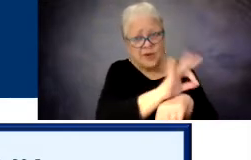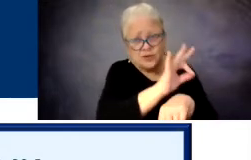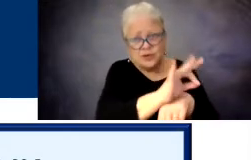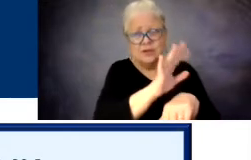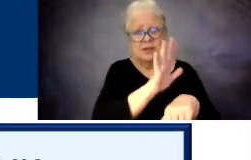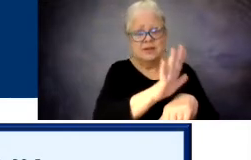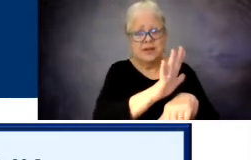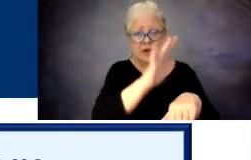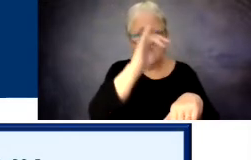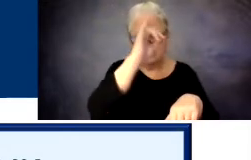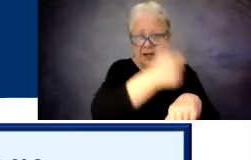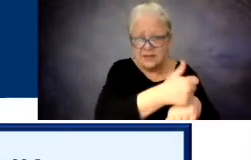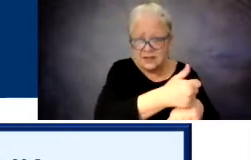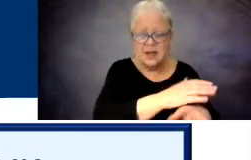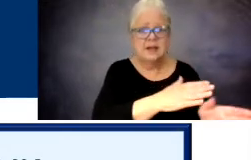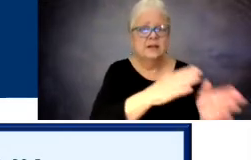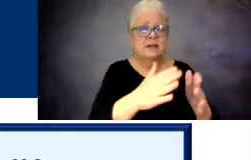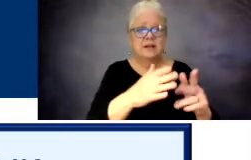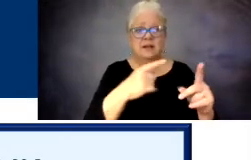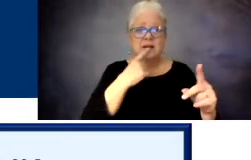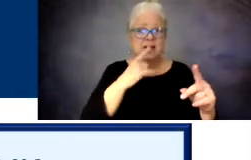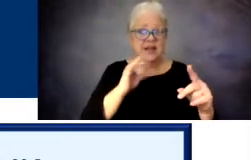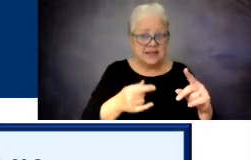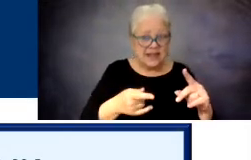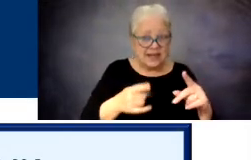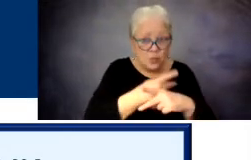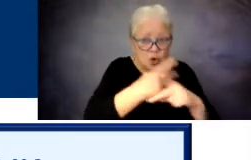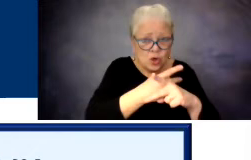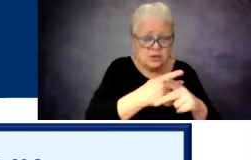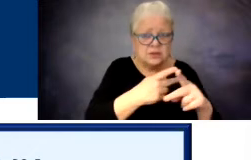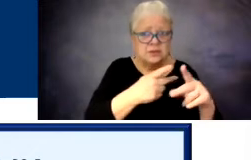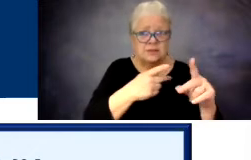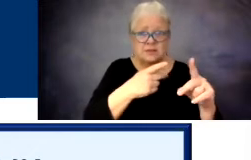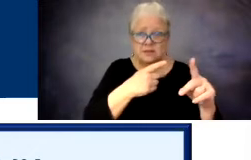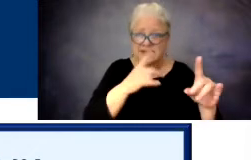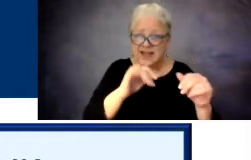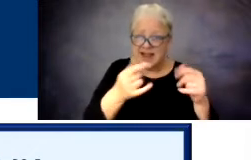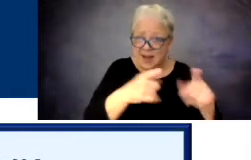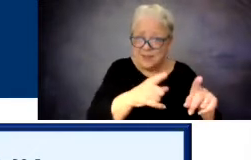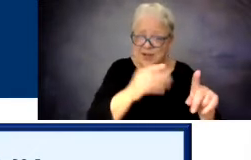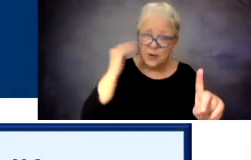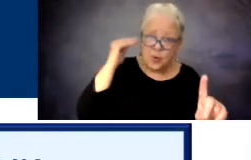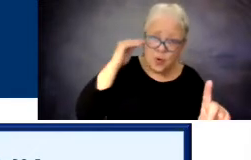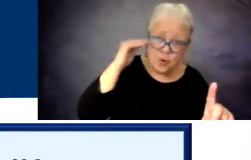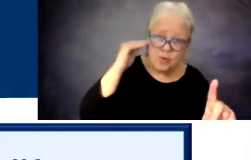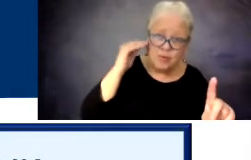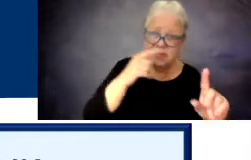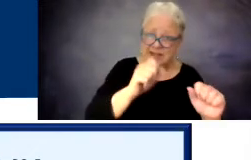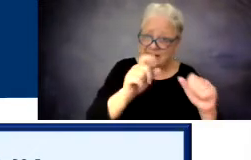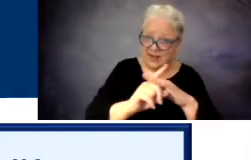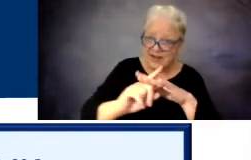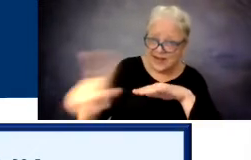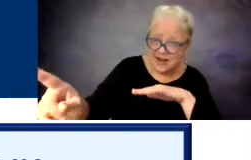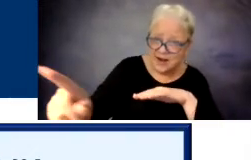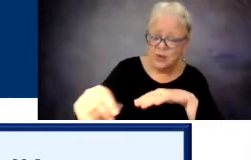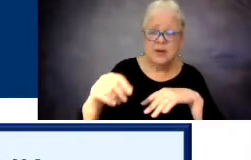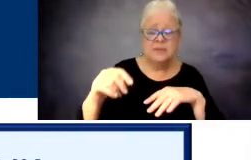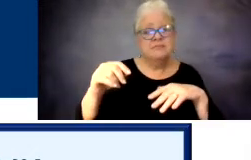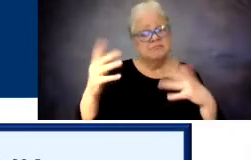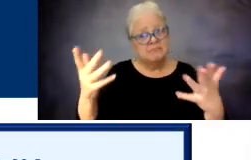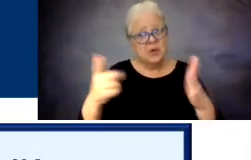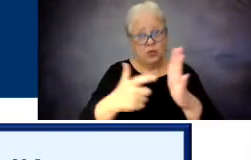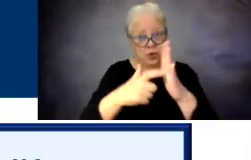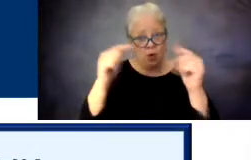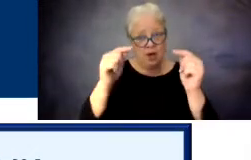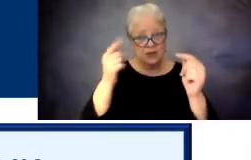person in the home? Do they have access? And again, injuries are not always needed for physical abuse. There can be